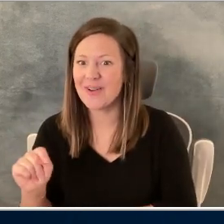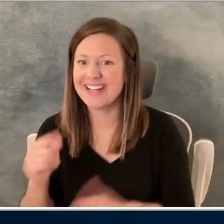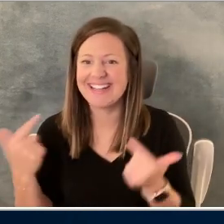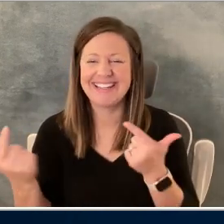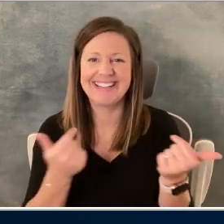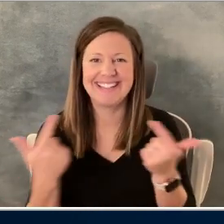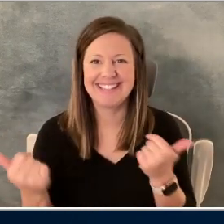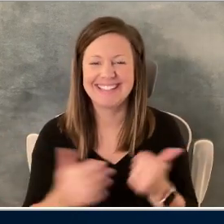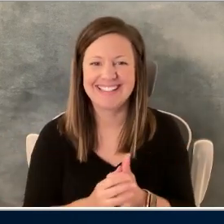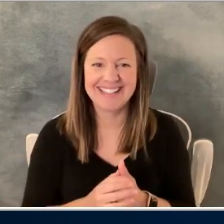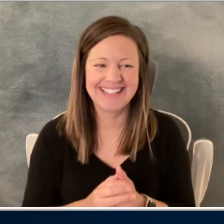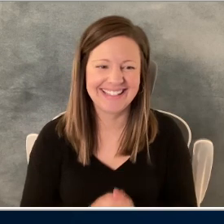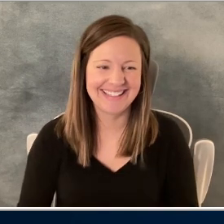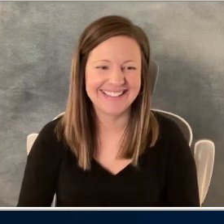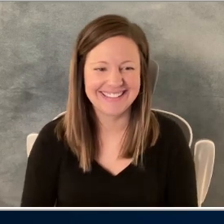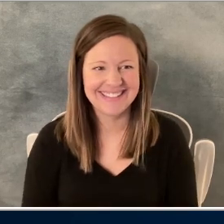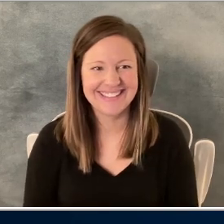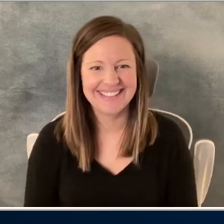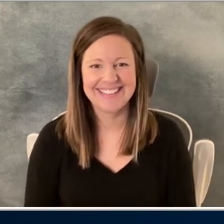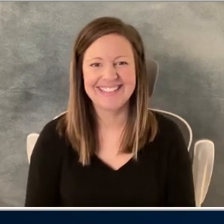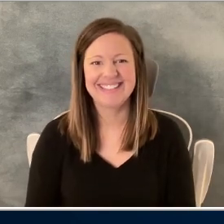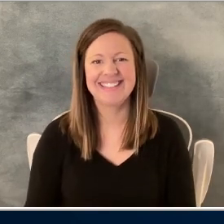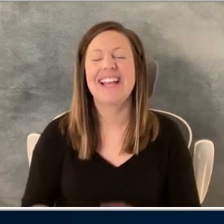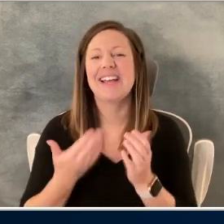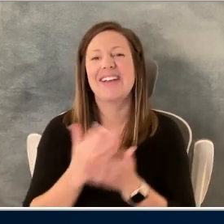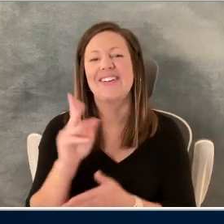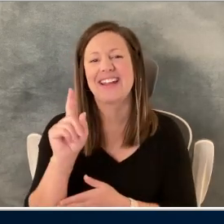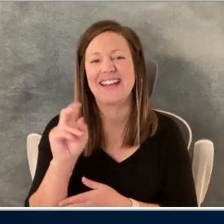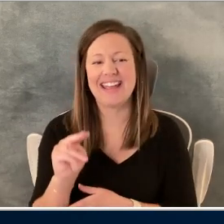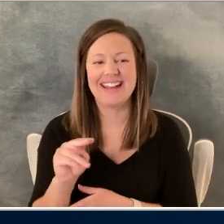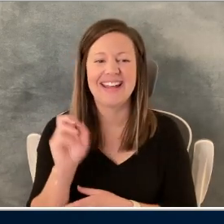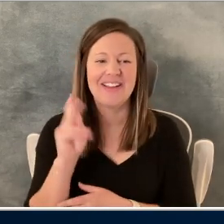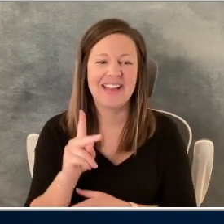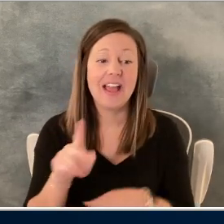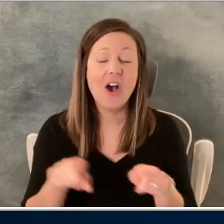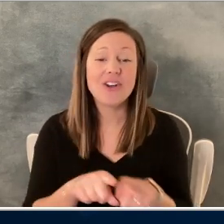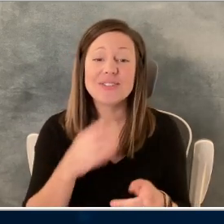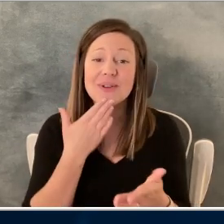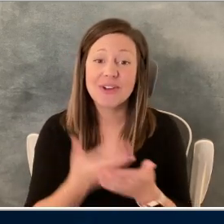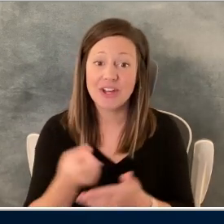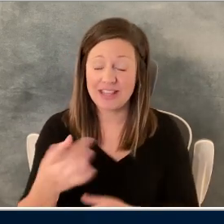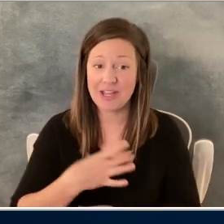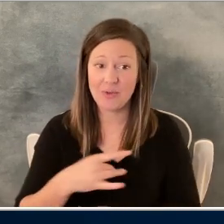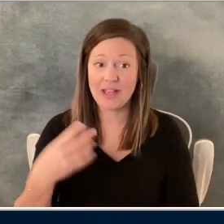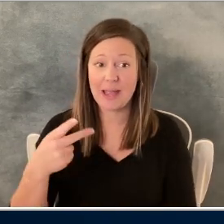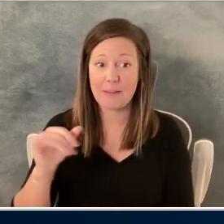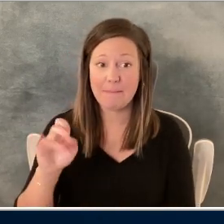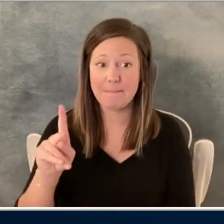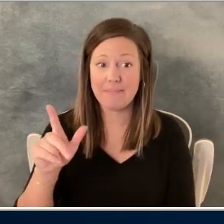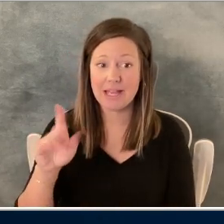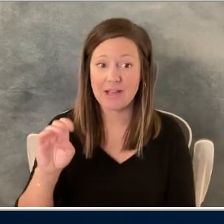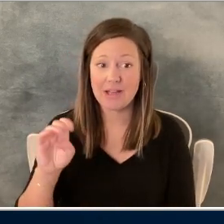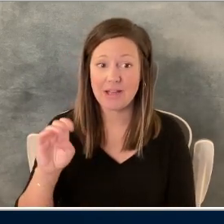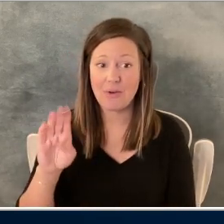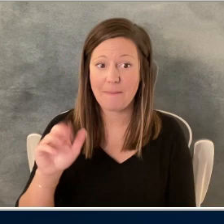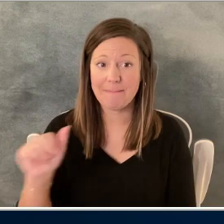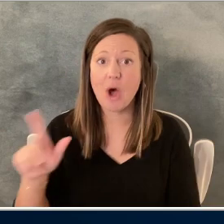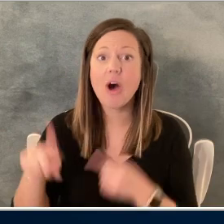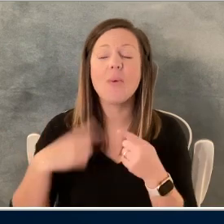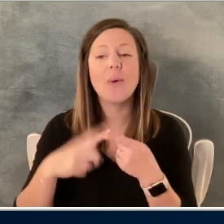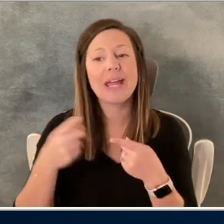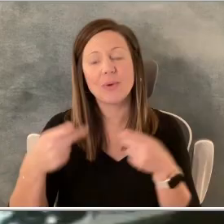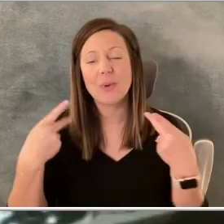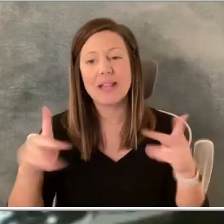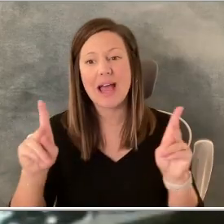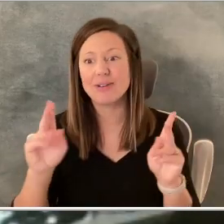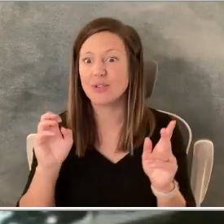one. All right, Ken, good. We're glad that got out. Okay, also good is that you like pickleball. When were you able to get out and play again? So